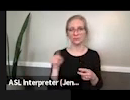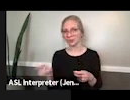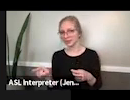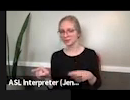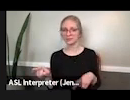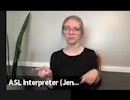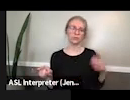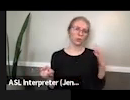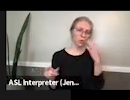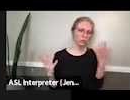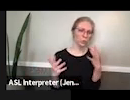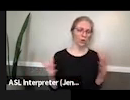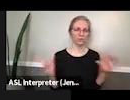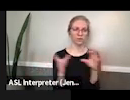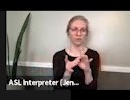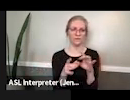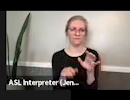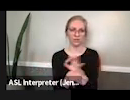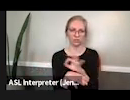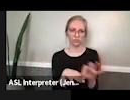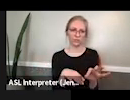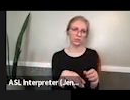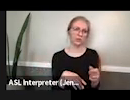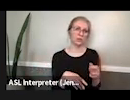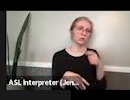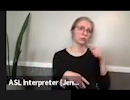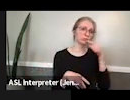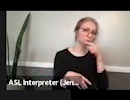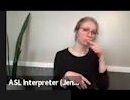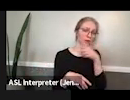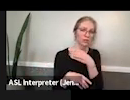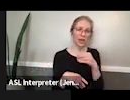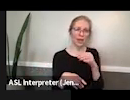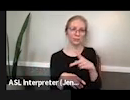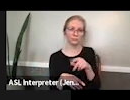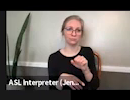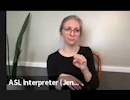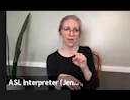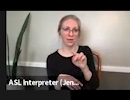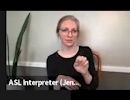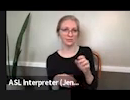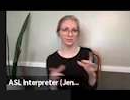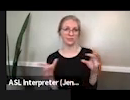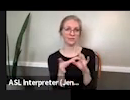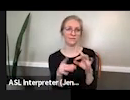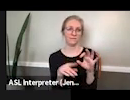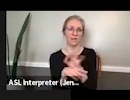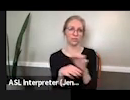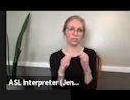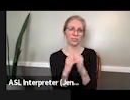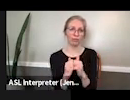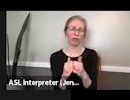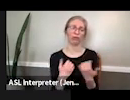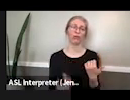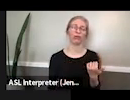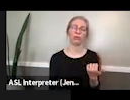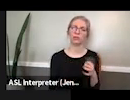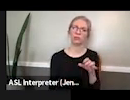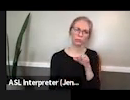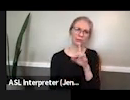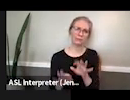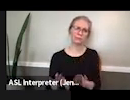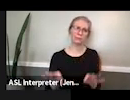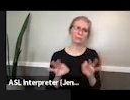goes together functionally, that toothpaste and a toothbrush function together. Those kinds of things are really important for